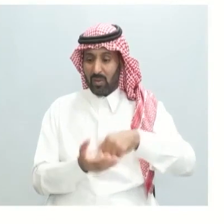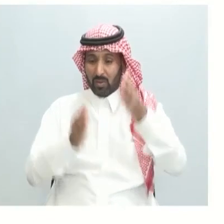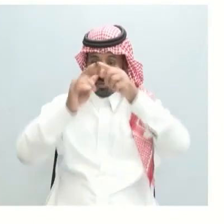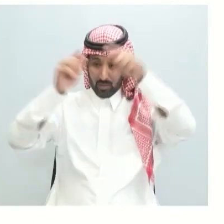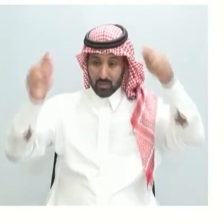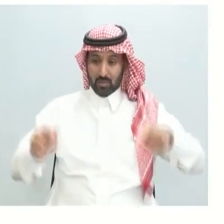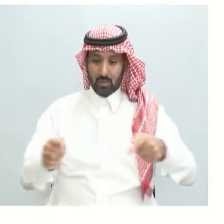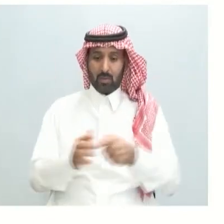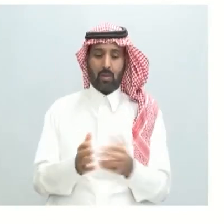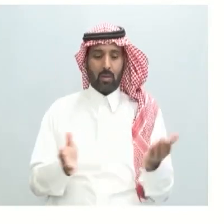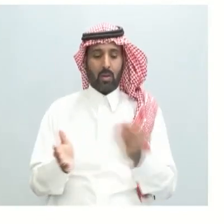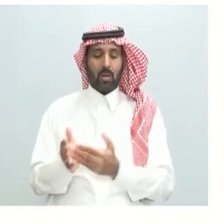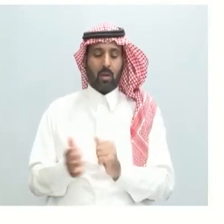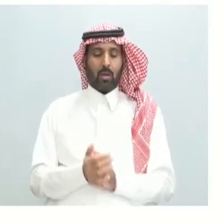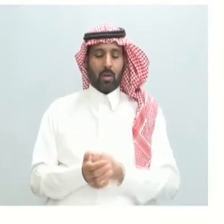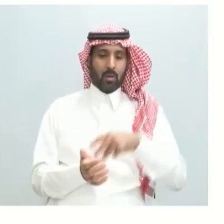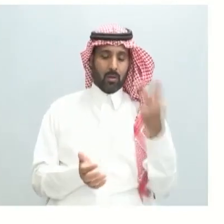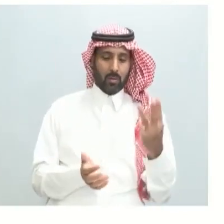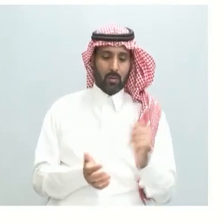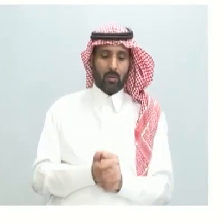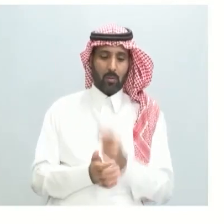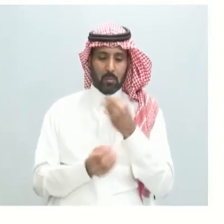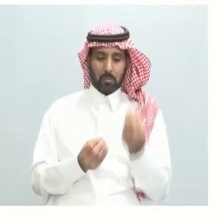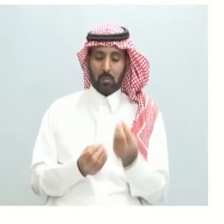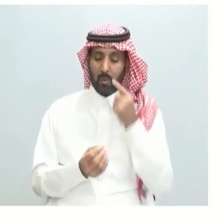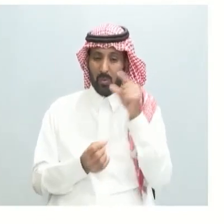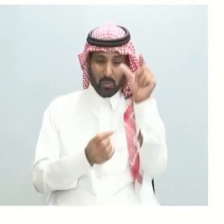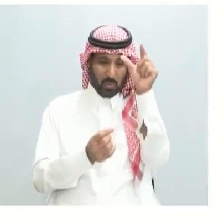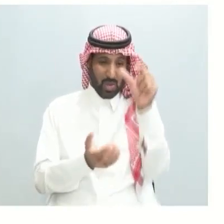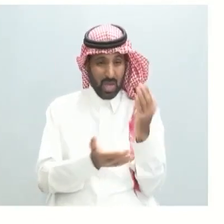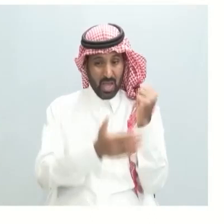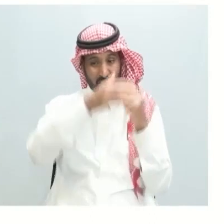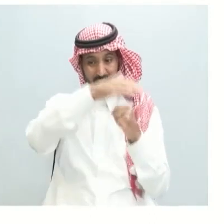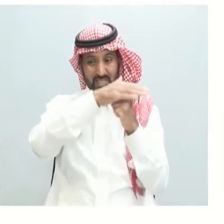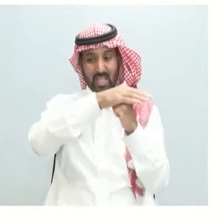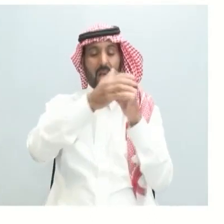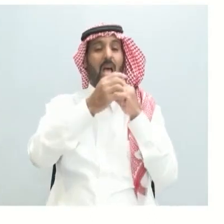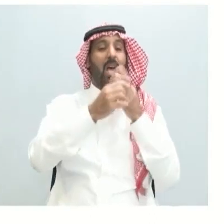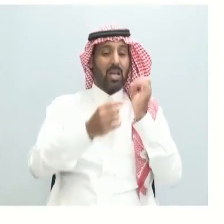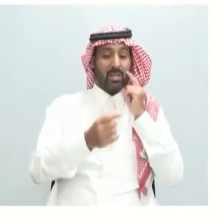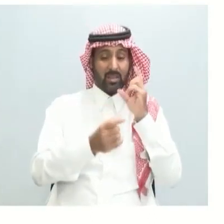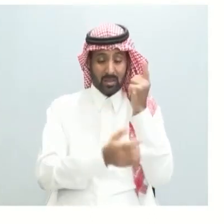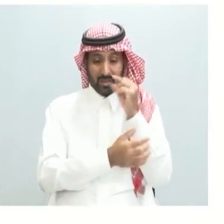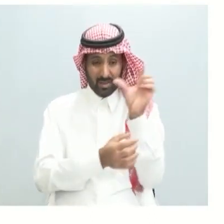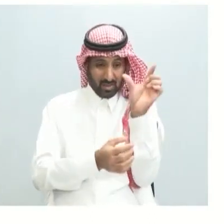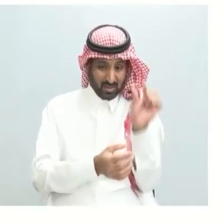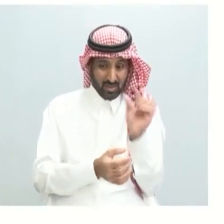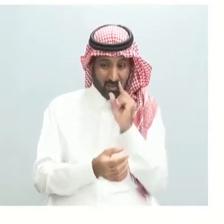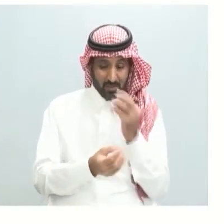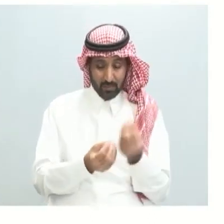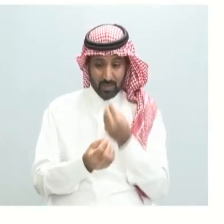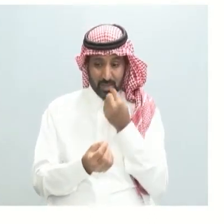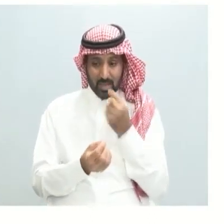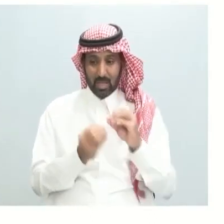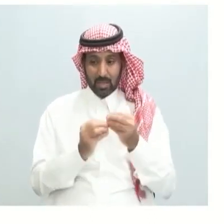structure. Also here, number three, elegant slim white columns hold a series of arches along